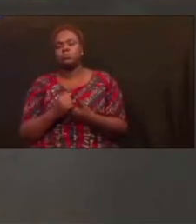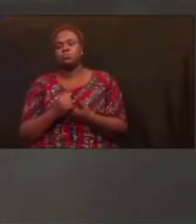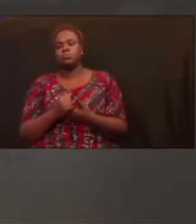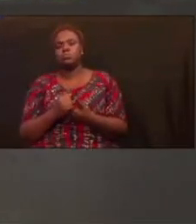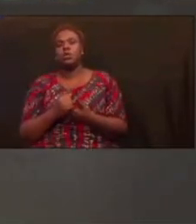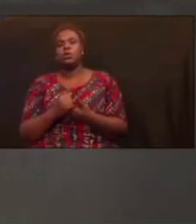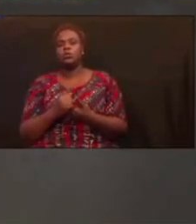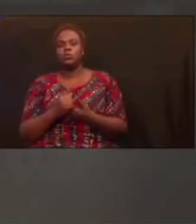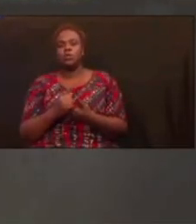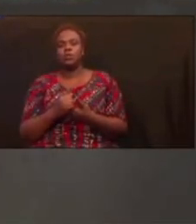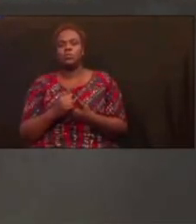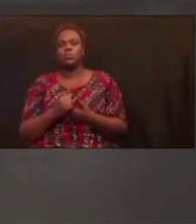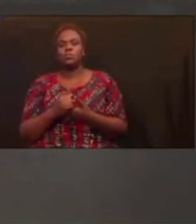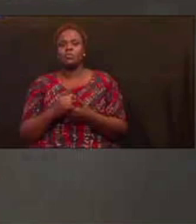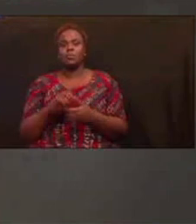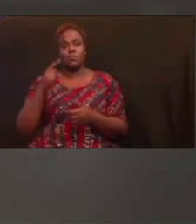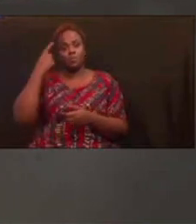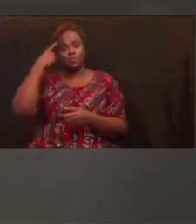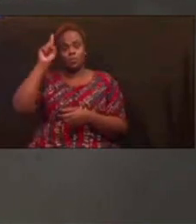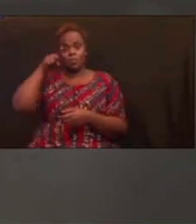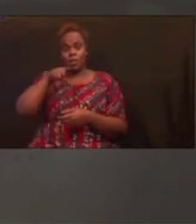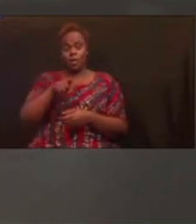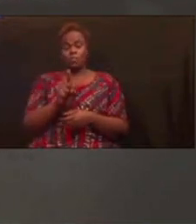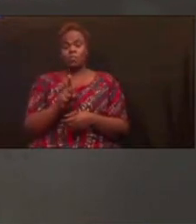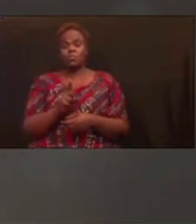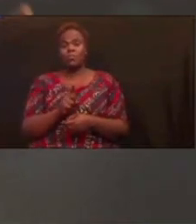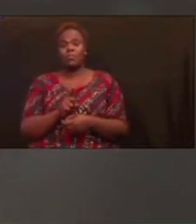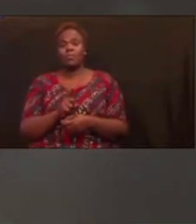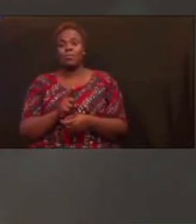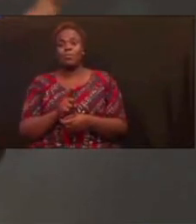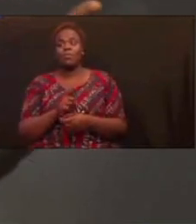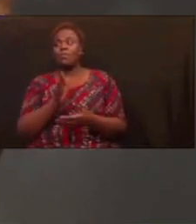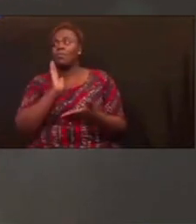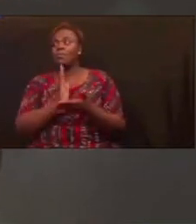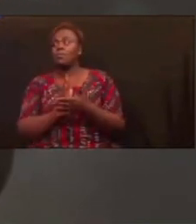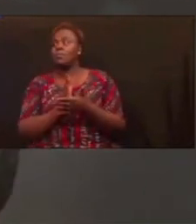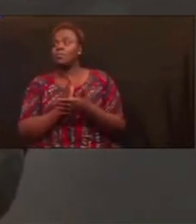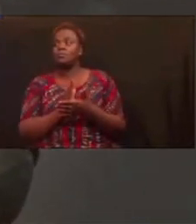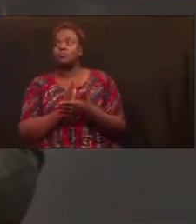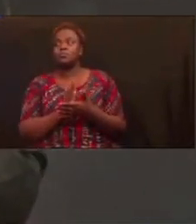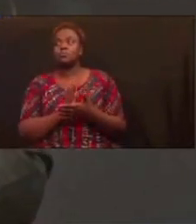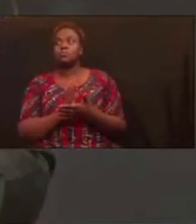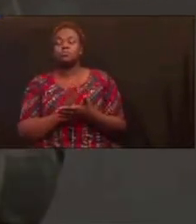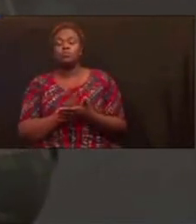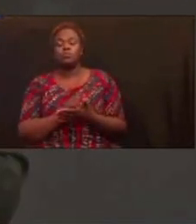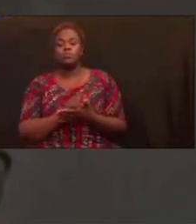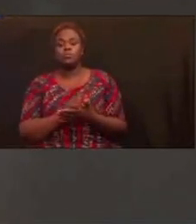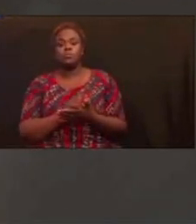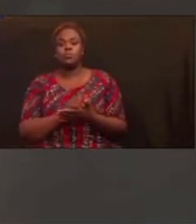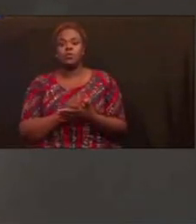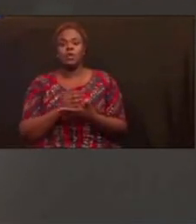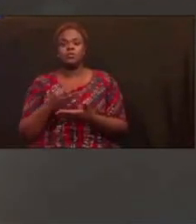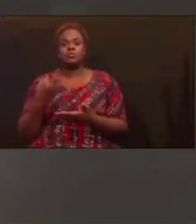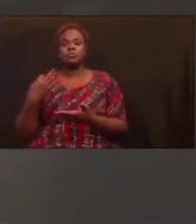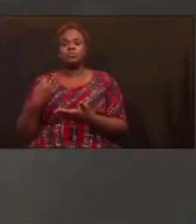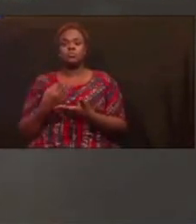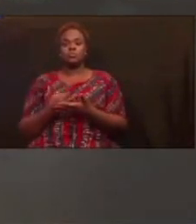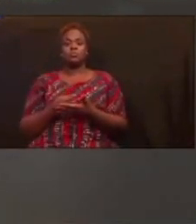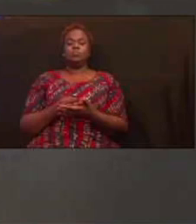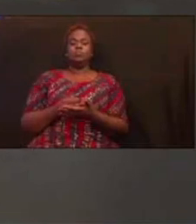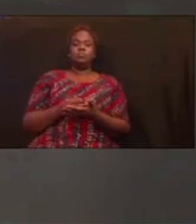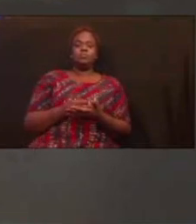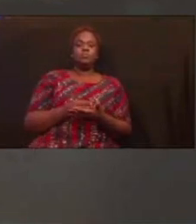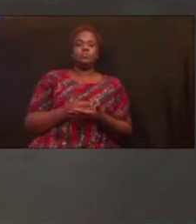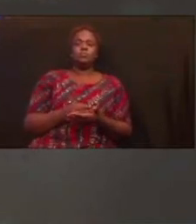Hallelujah. It is for the intent of maturing the saints that he gave unto some apostles and prophets and evangelists